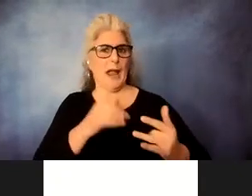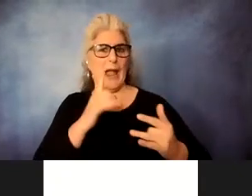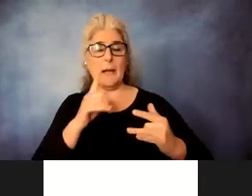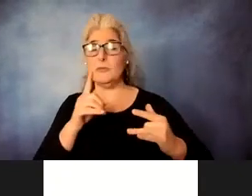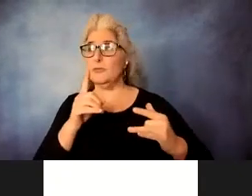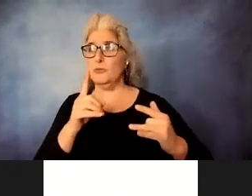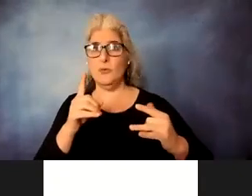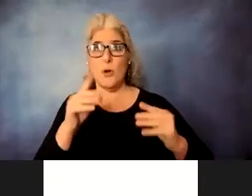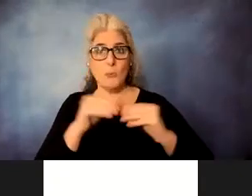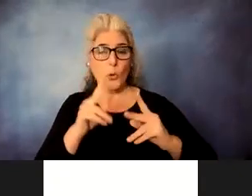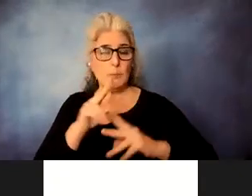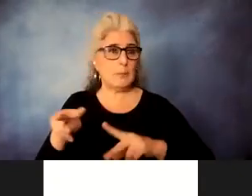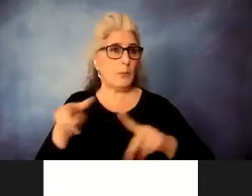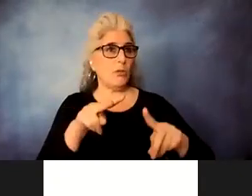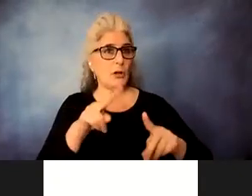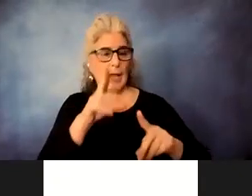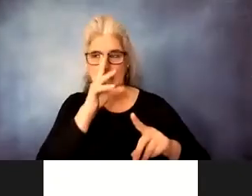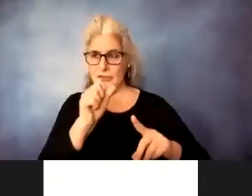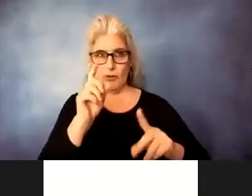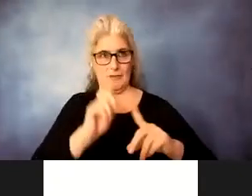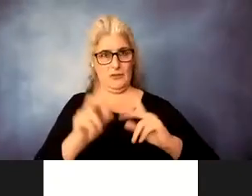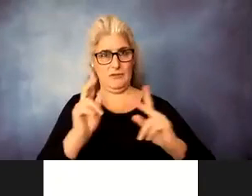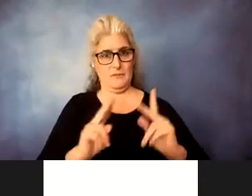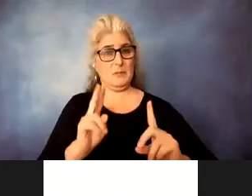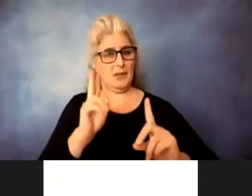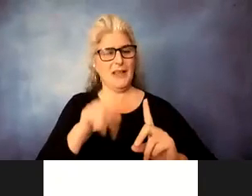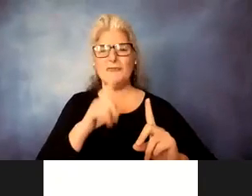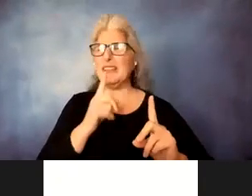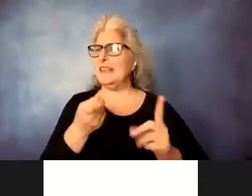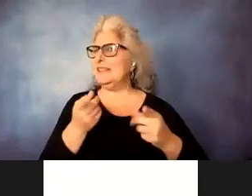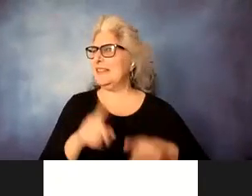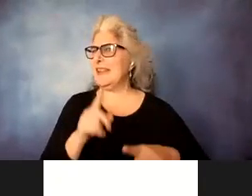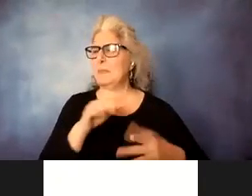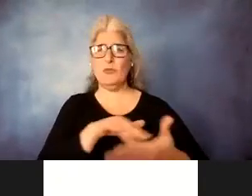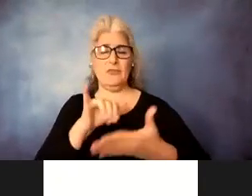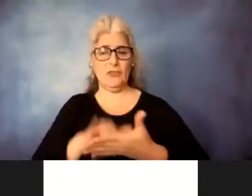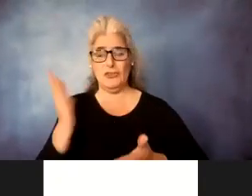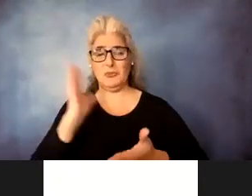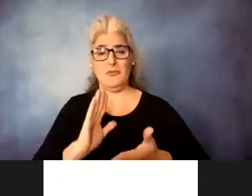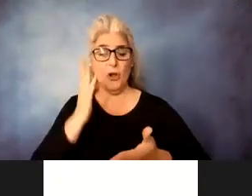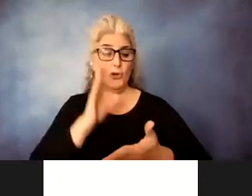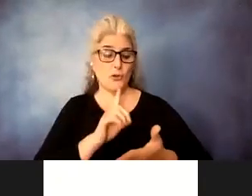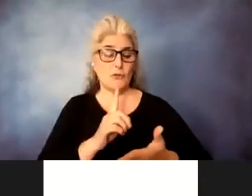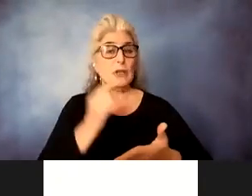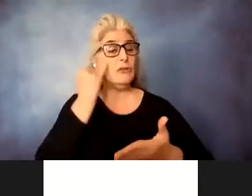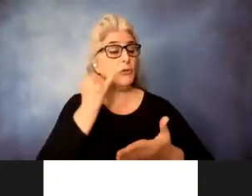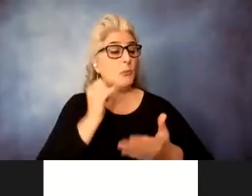is through experience looking at ranked choice voting elections. It's just candidates can't win only with the support of their base. So voters